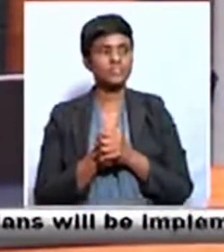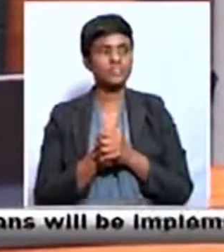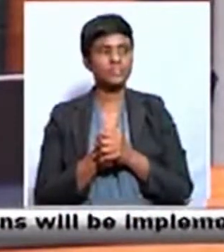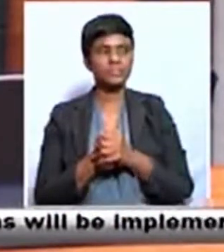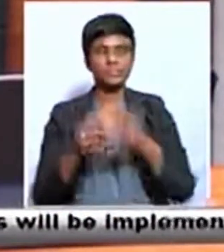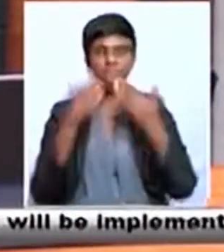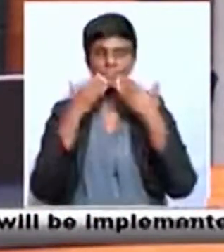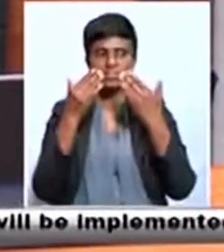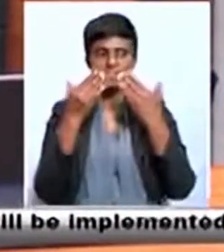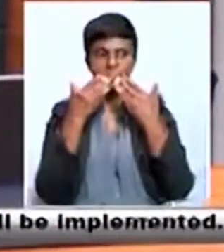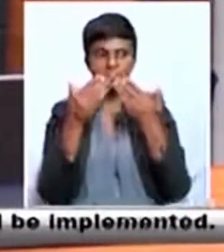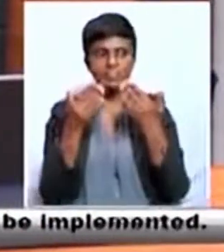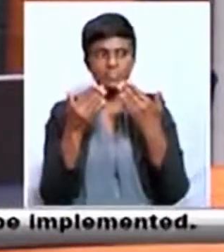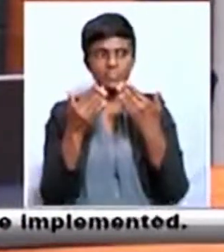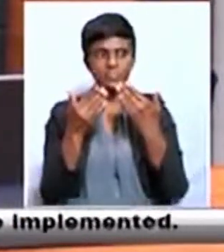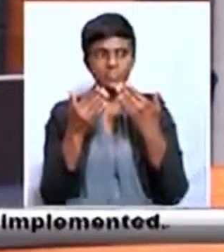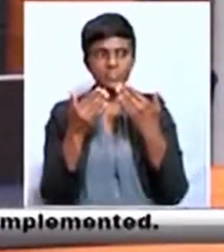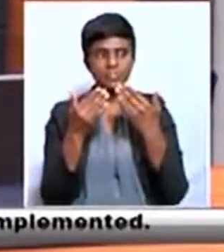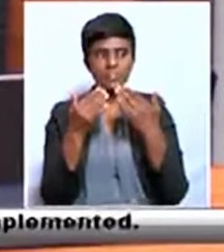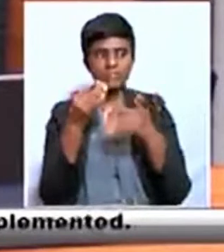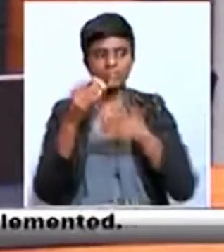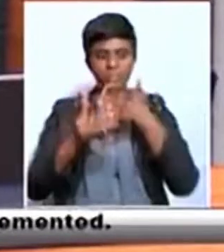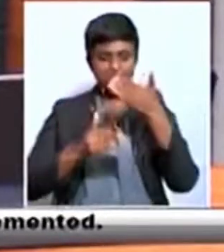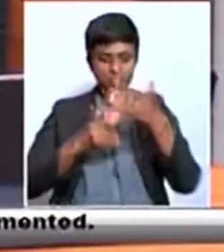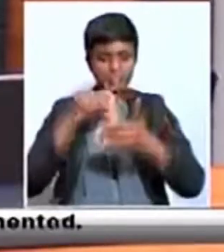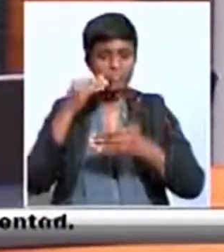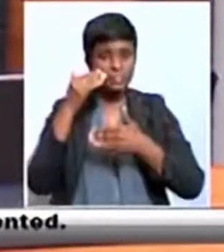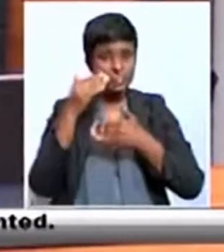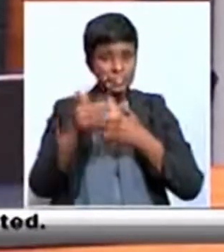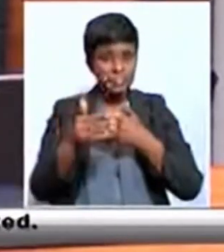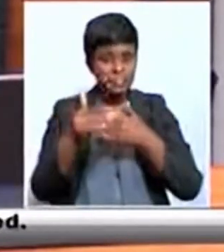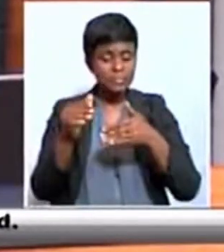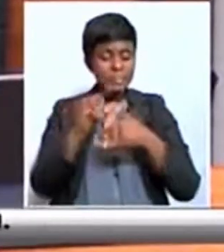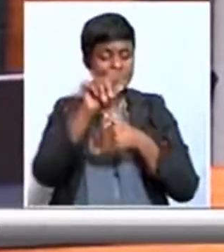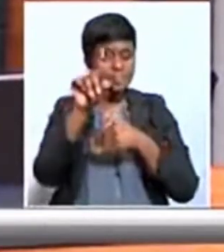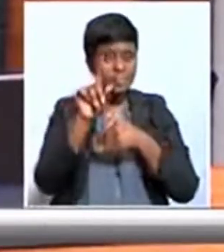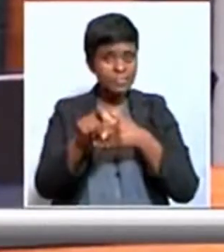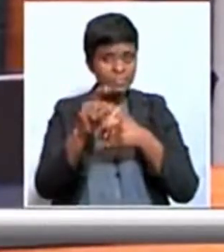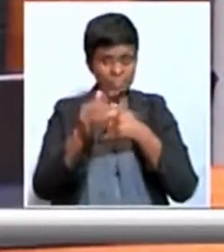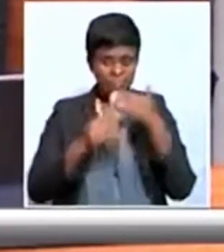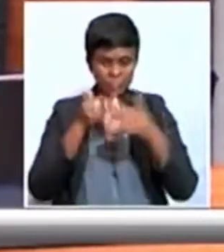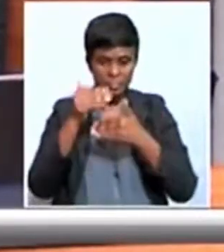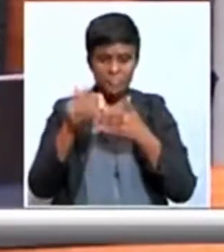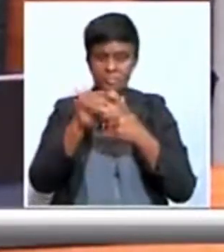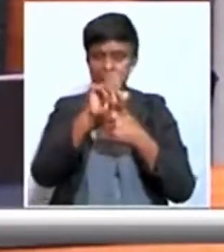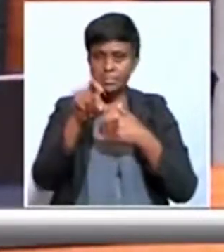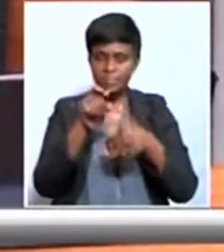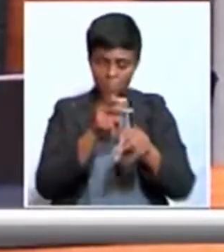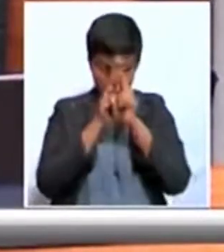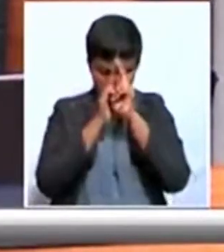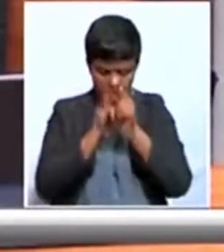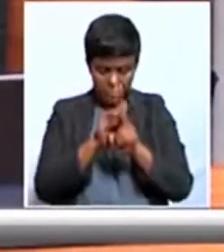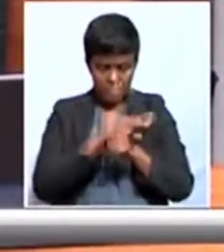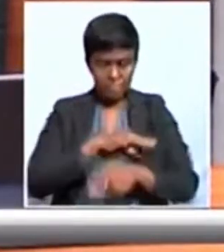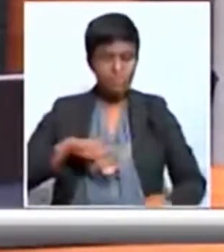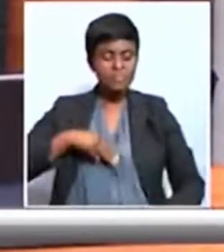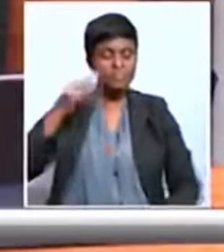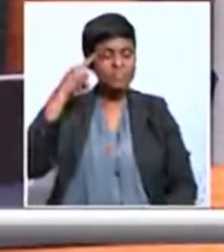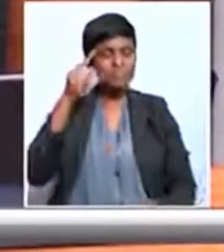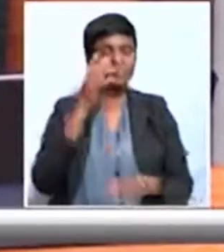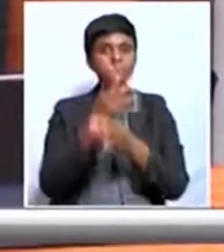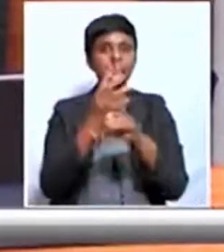Thank you. We make progress. Next question, the Honorable Member for